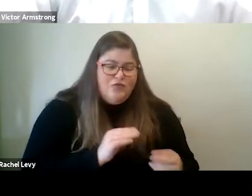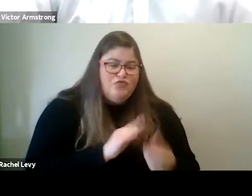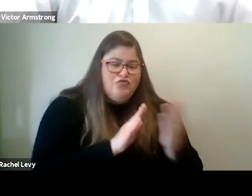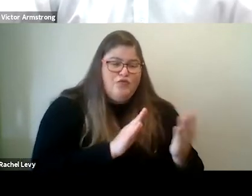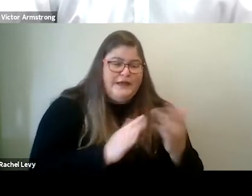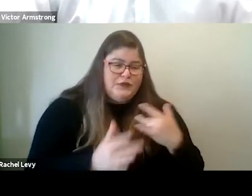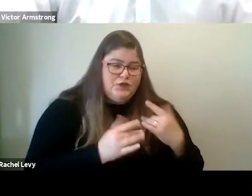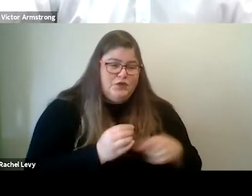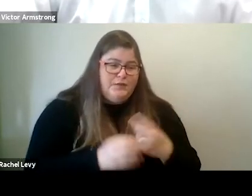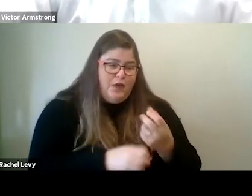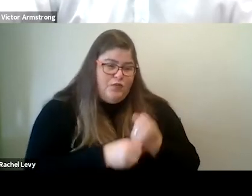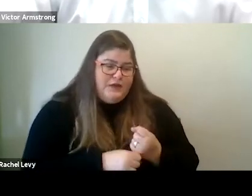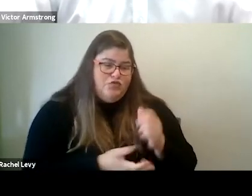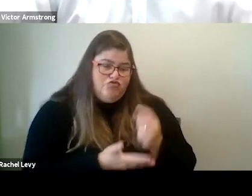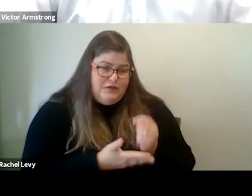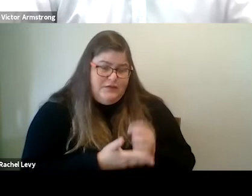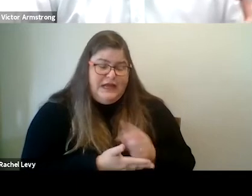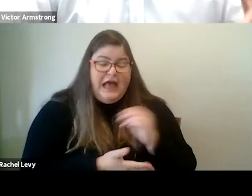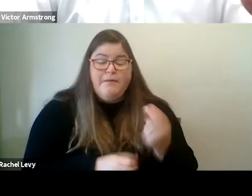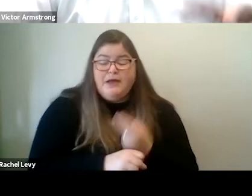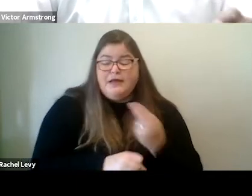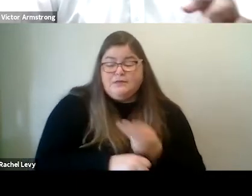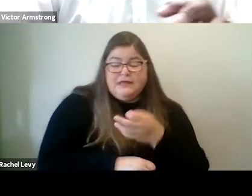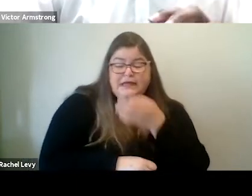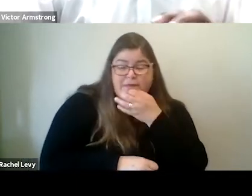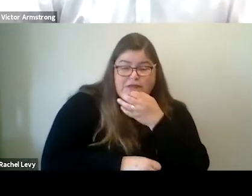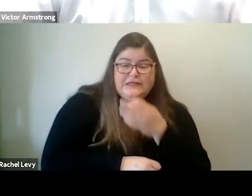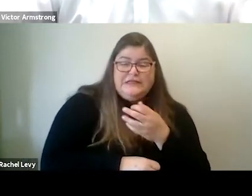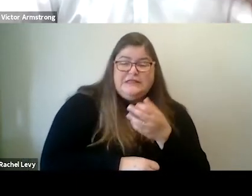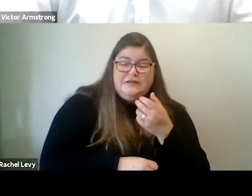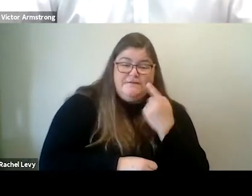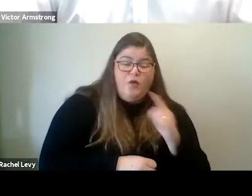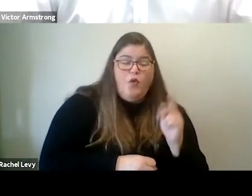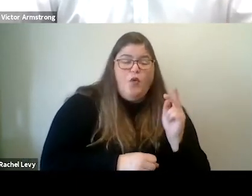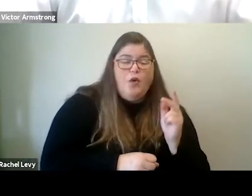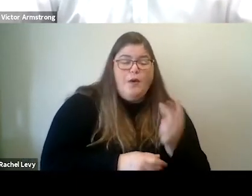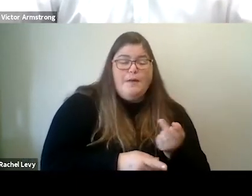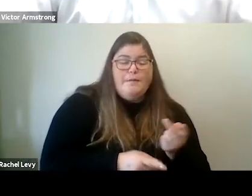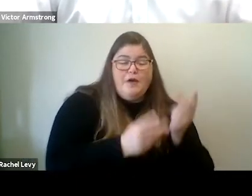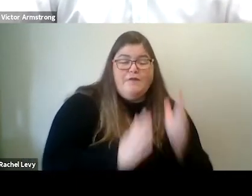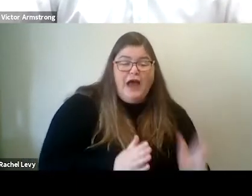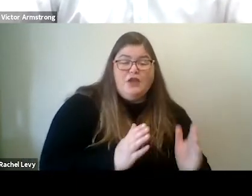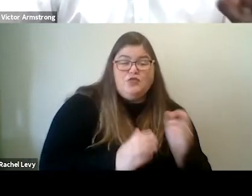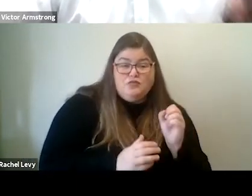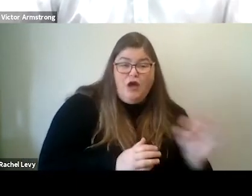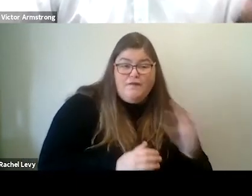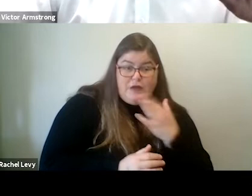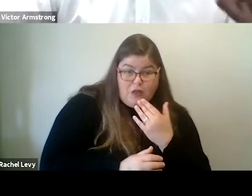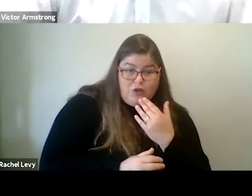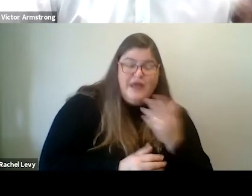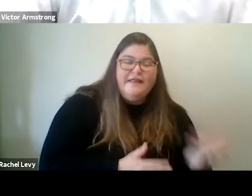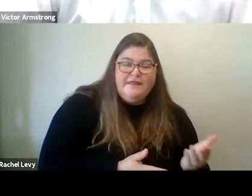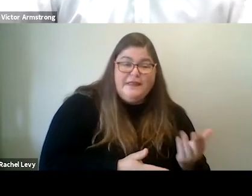treatment. And by leveraging expertise of providers of color who have traditionally served historically marginalized communities,